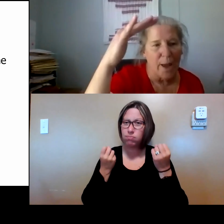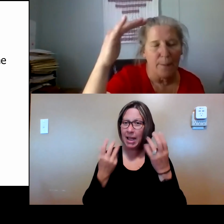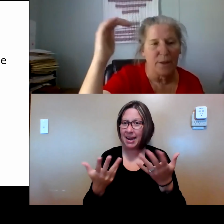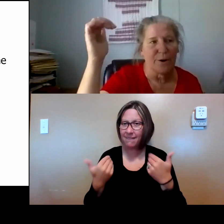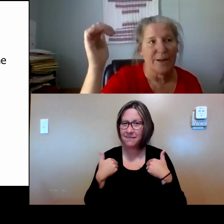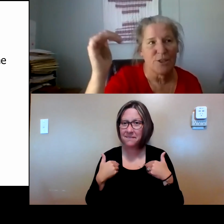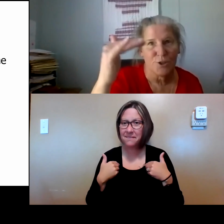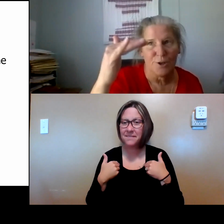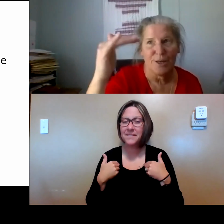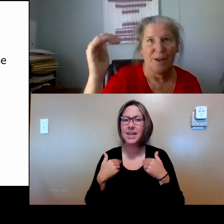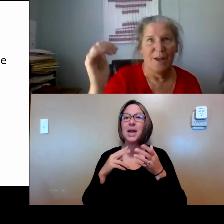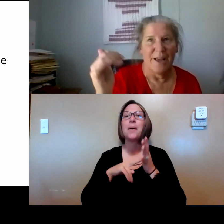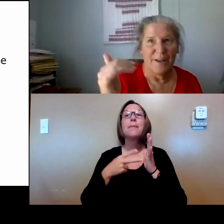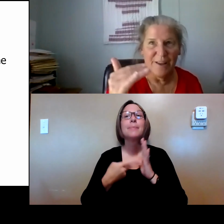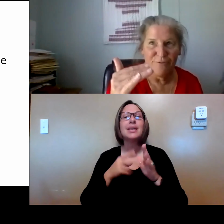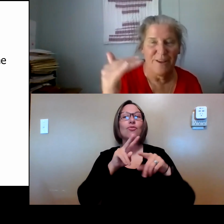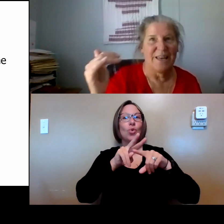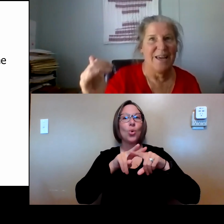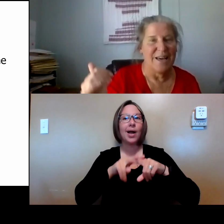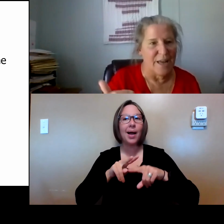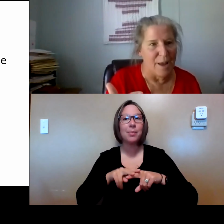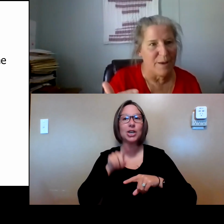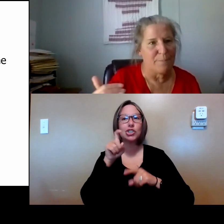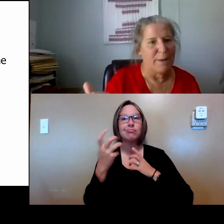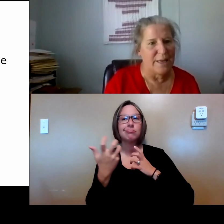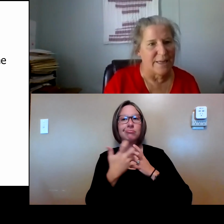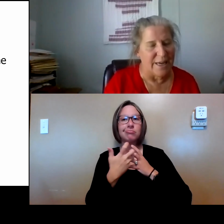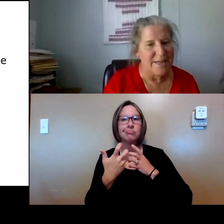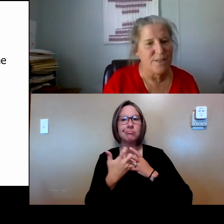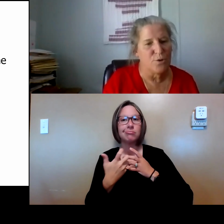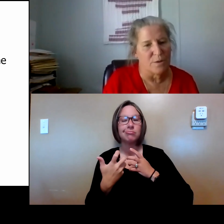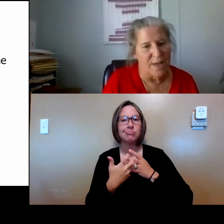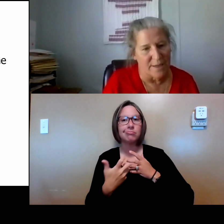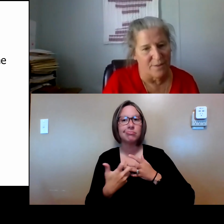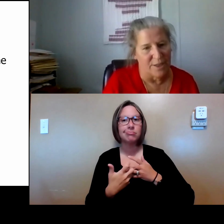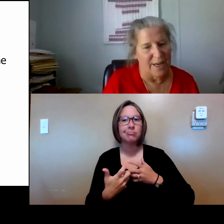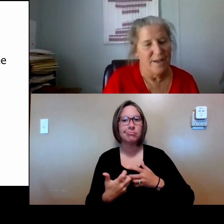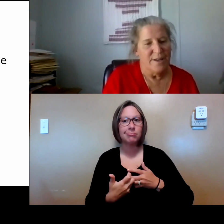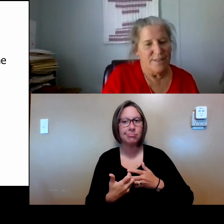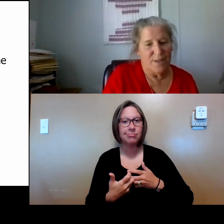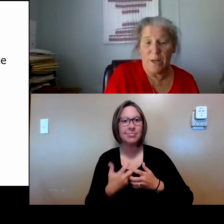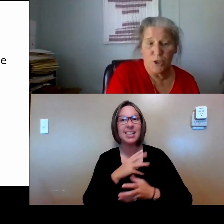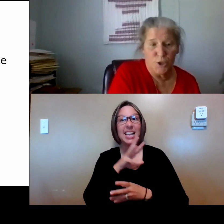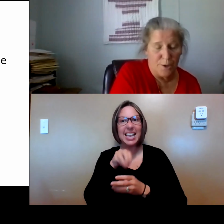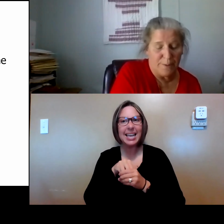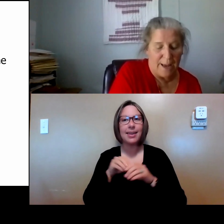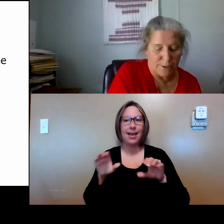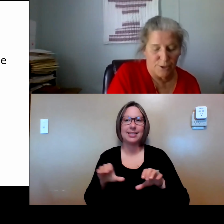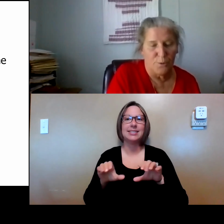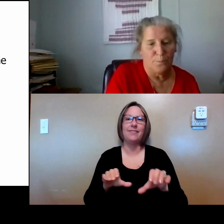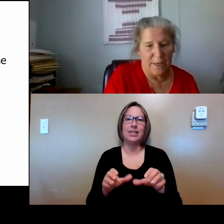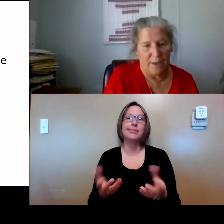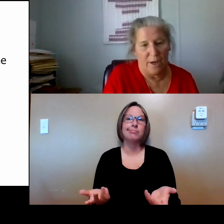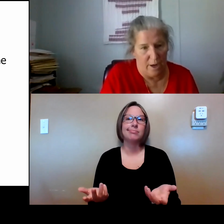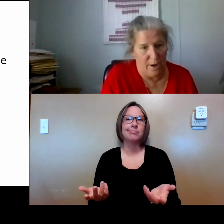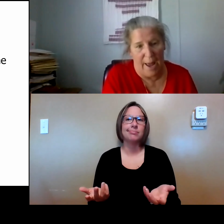that vocabulary should fit in and be embedded into those activities. So it should be able